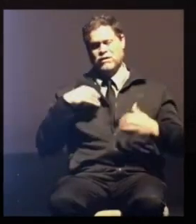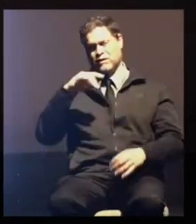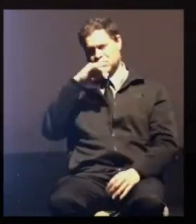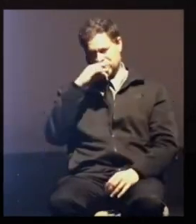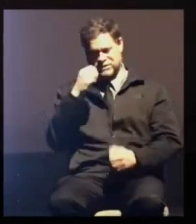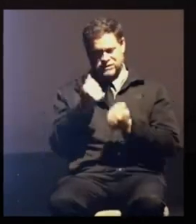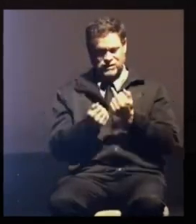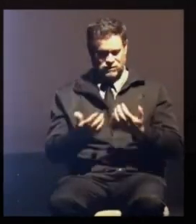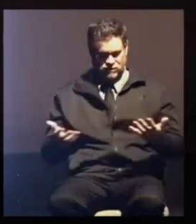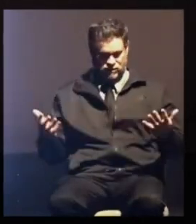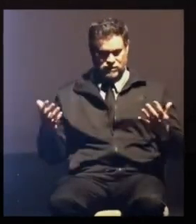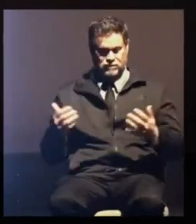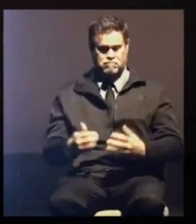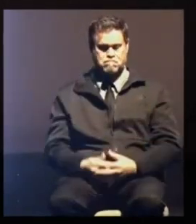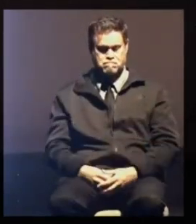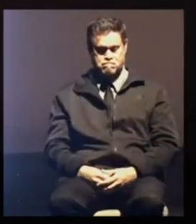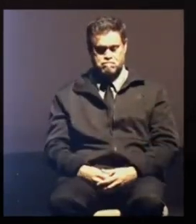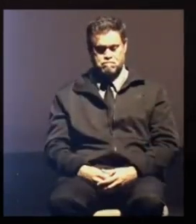everything else.